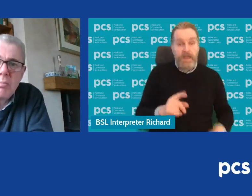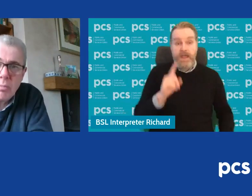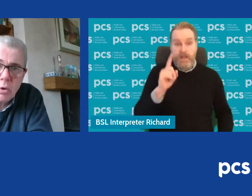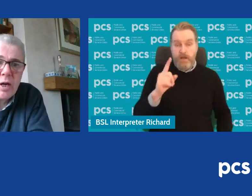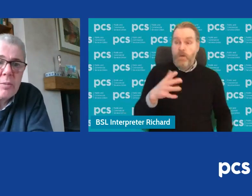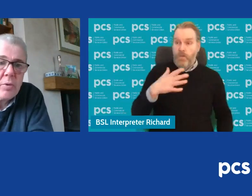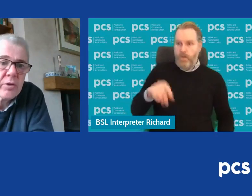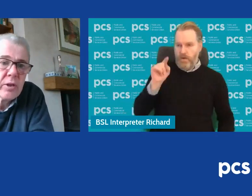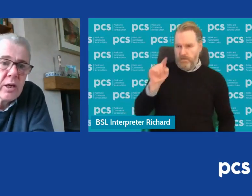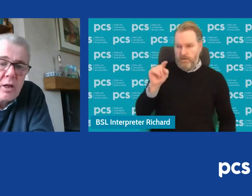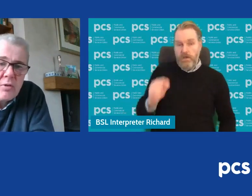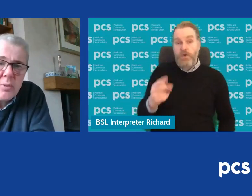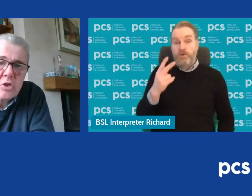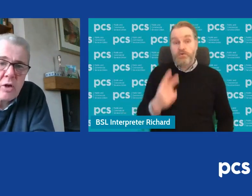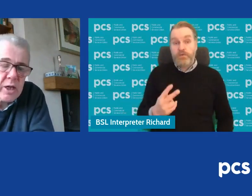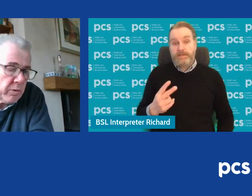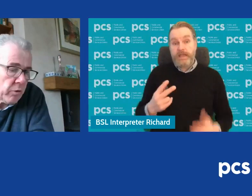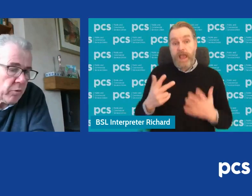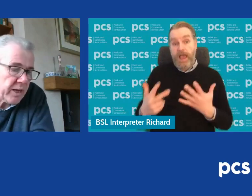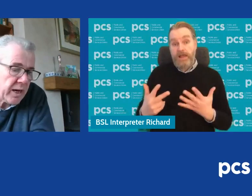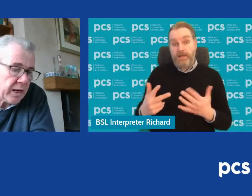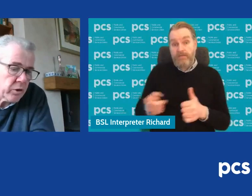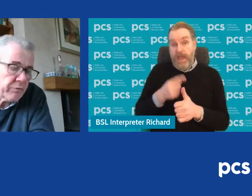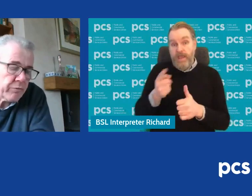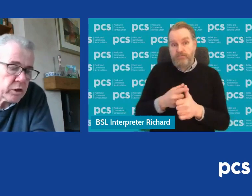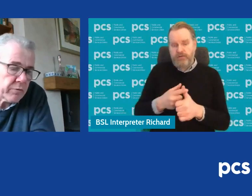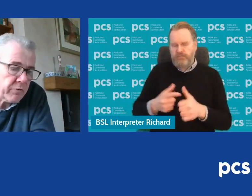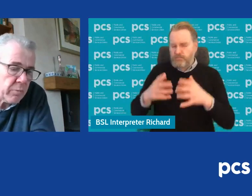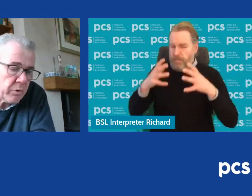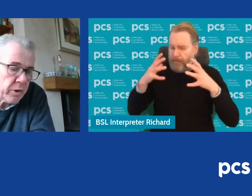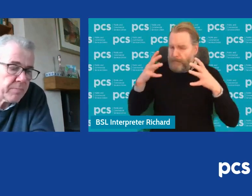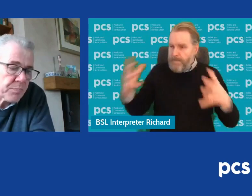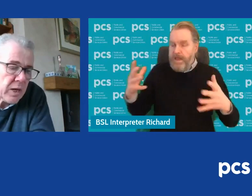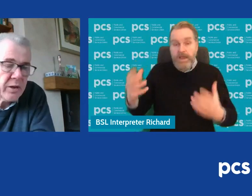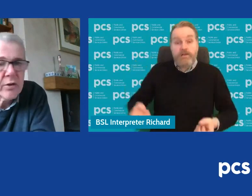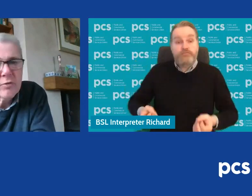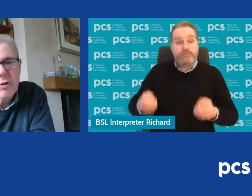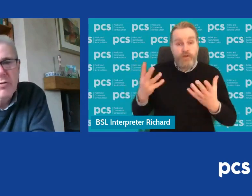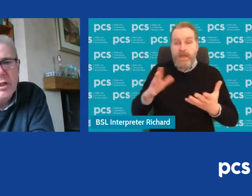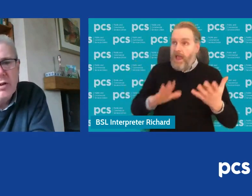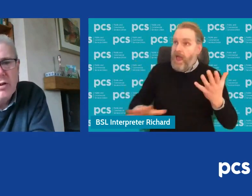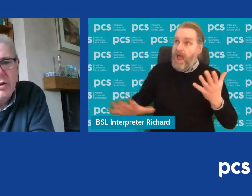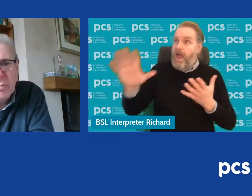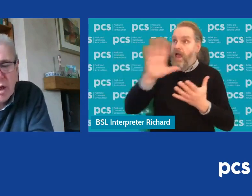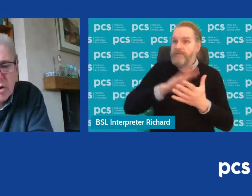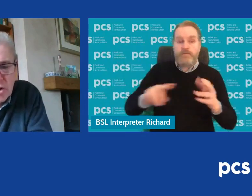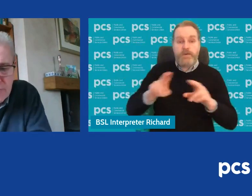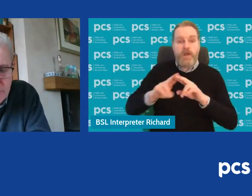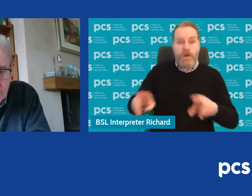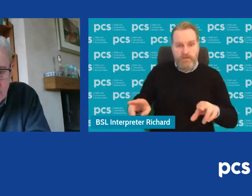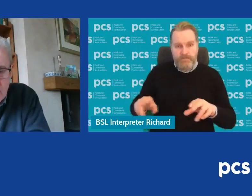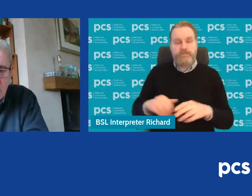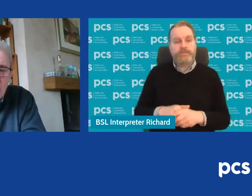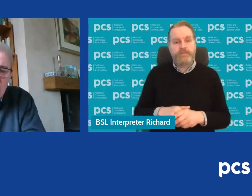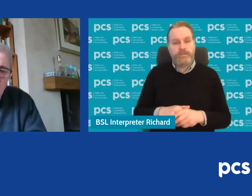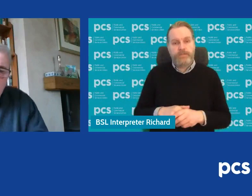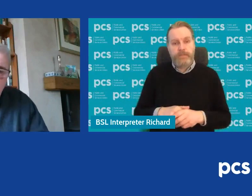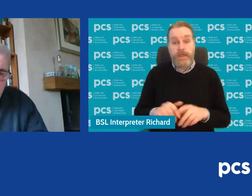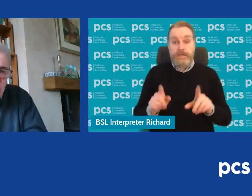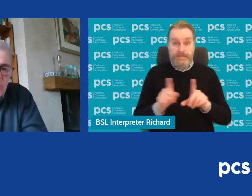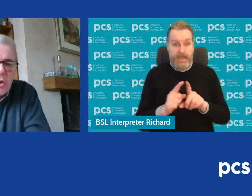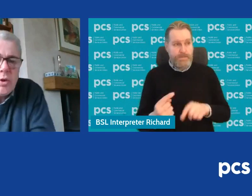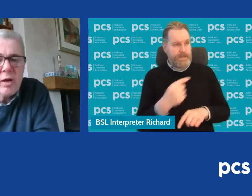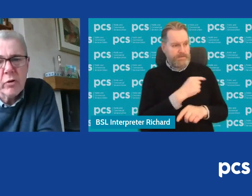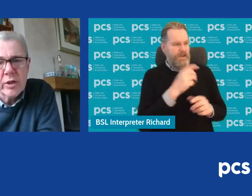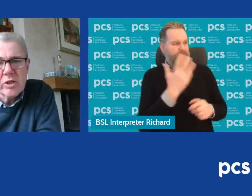bigger and more vibrant than the strikes we've already had on the 1st of February and the 15th of March. And